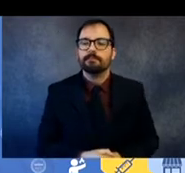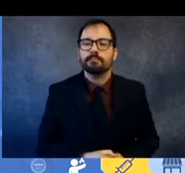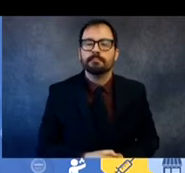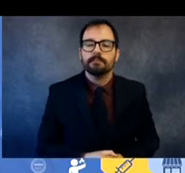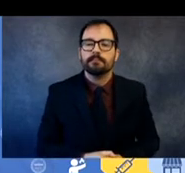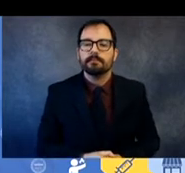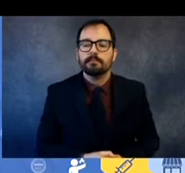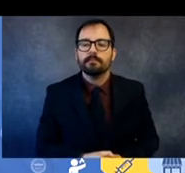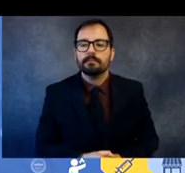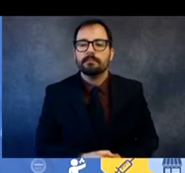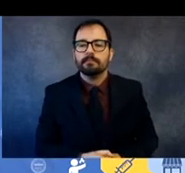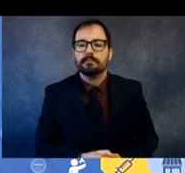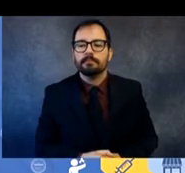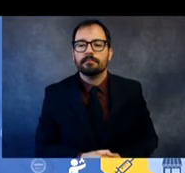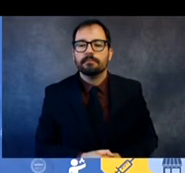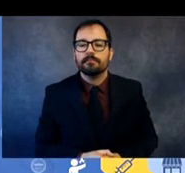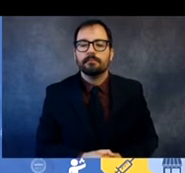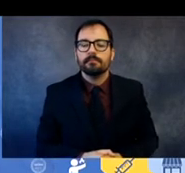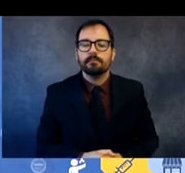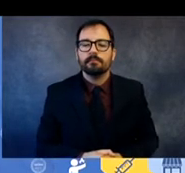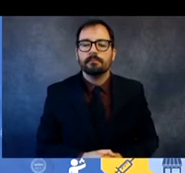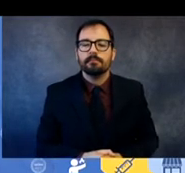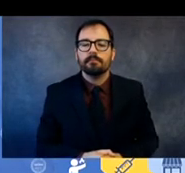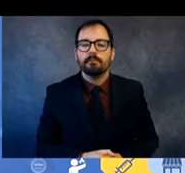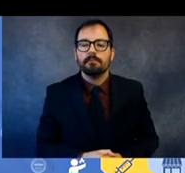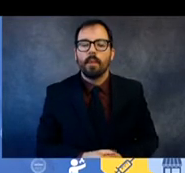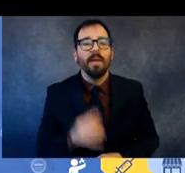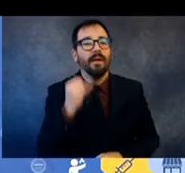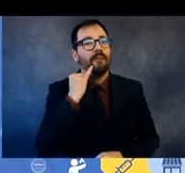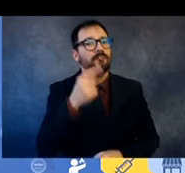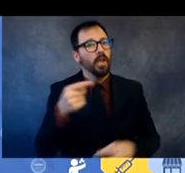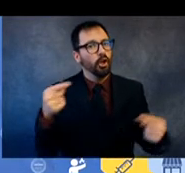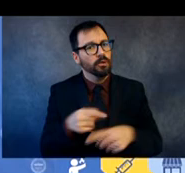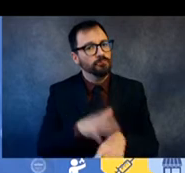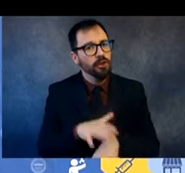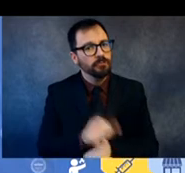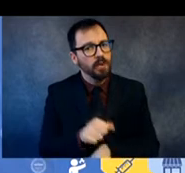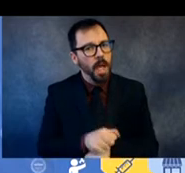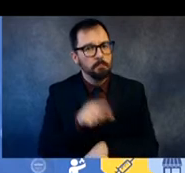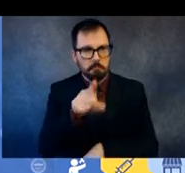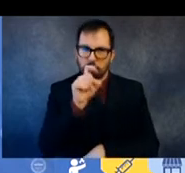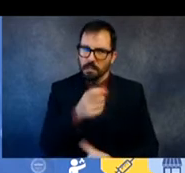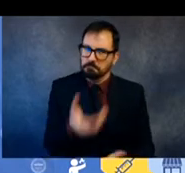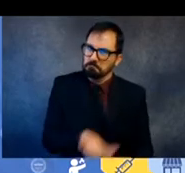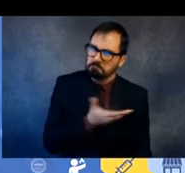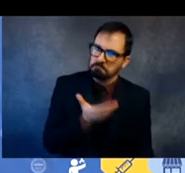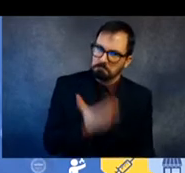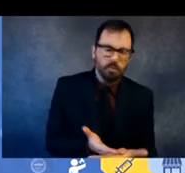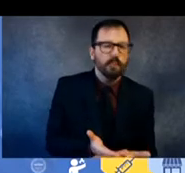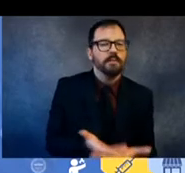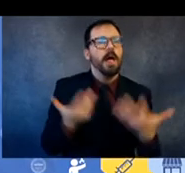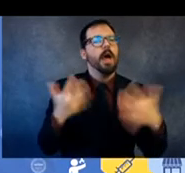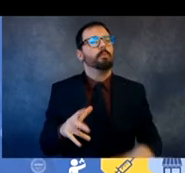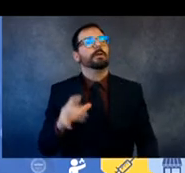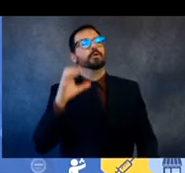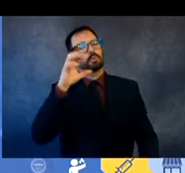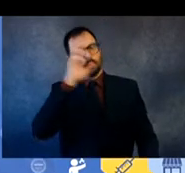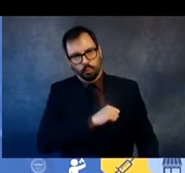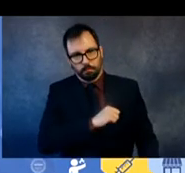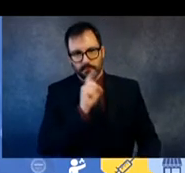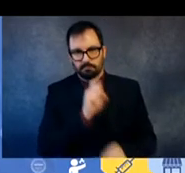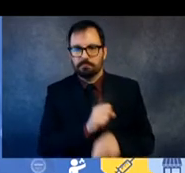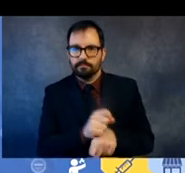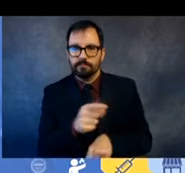to work. You don't have to fight that fight or where I got this. There's already a presumption of